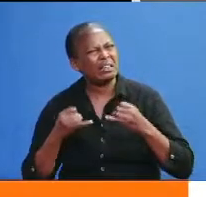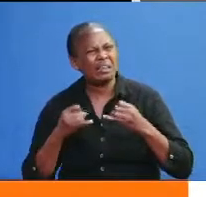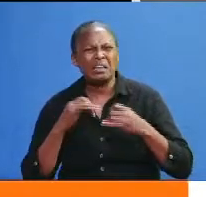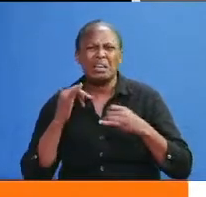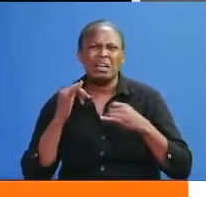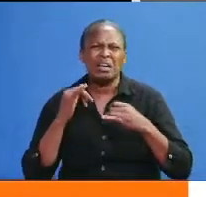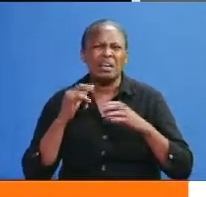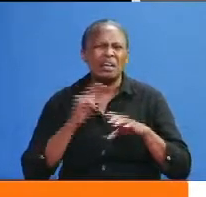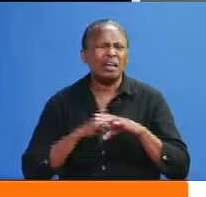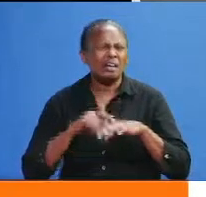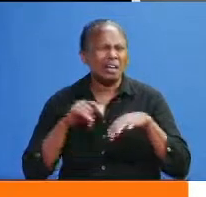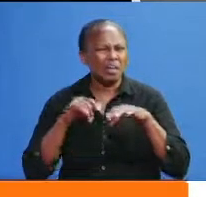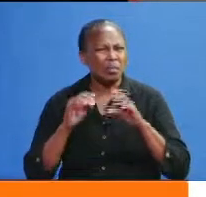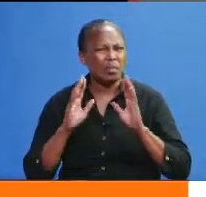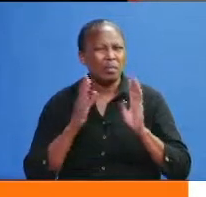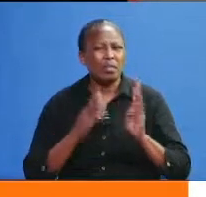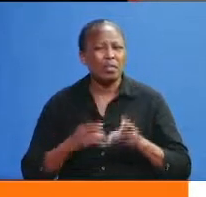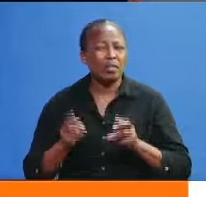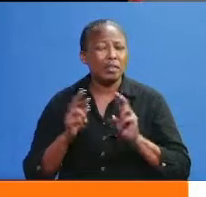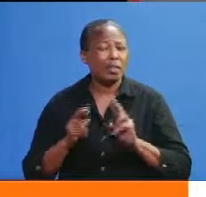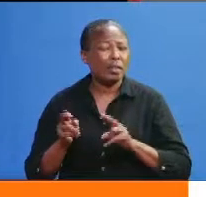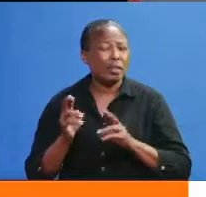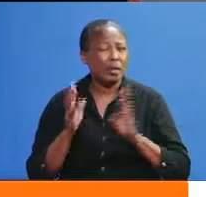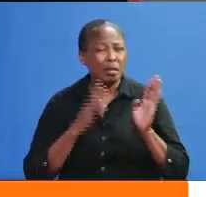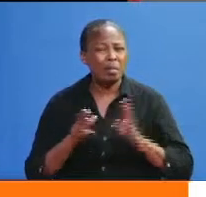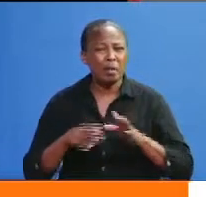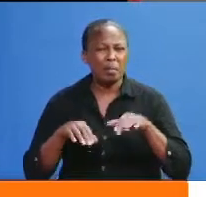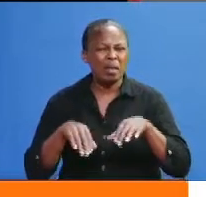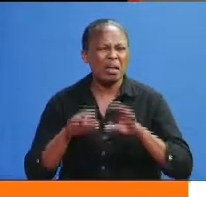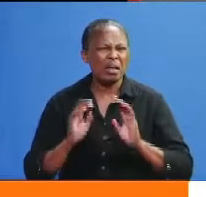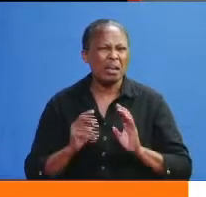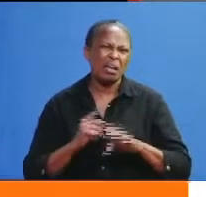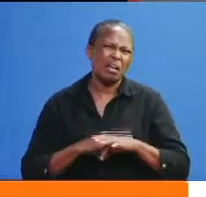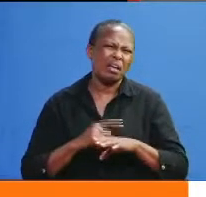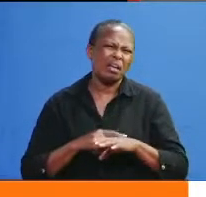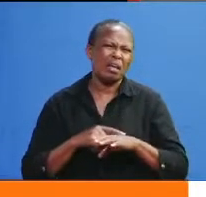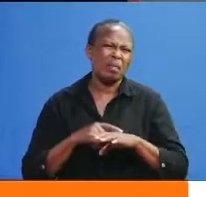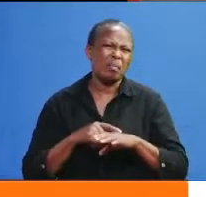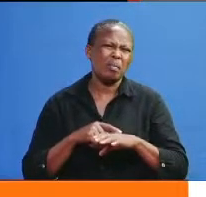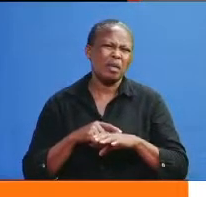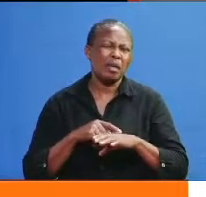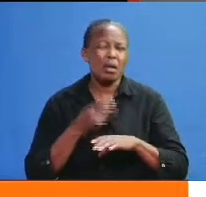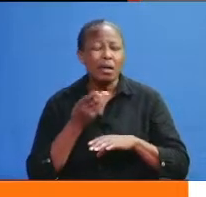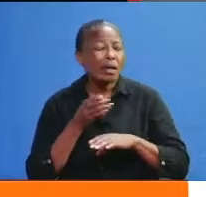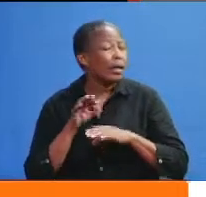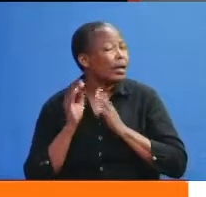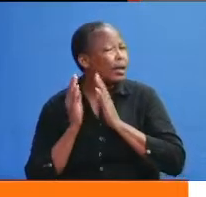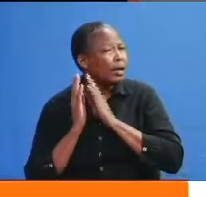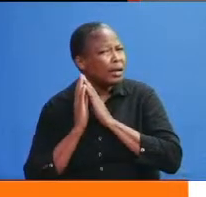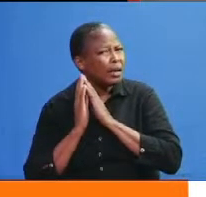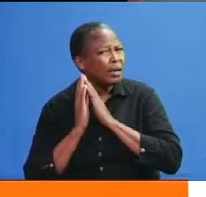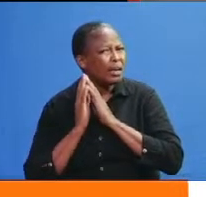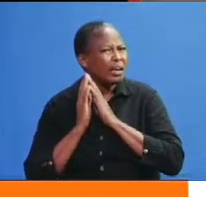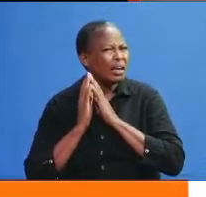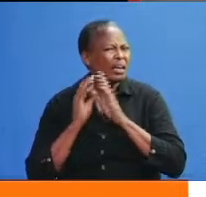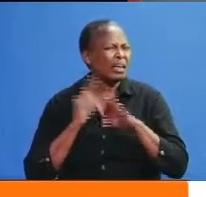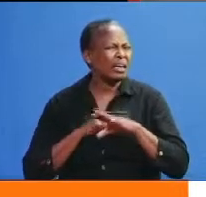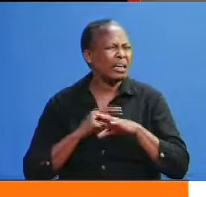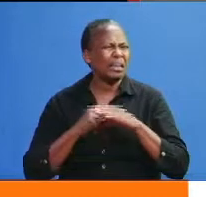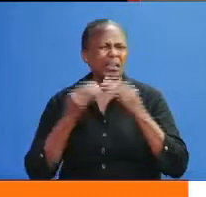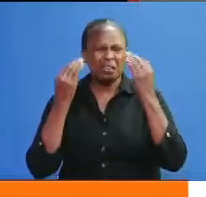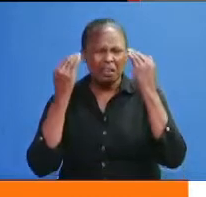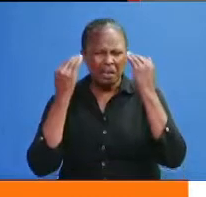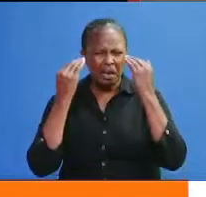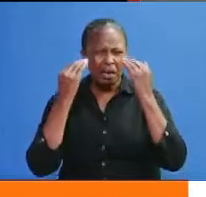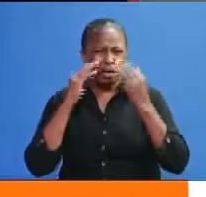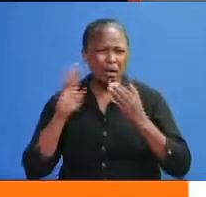that they be afforded privacy. Even as Bashir rests, the family shall not rest until justice has been served